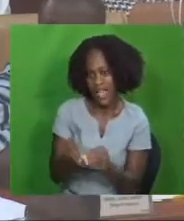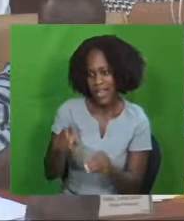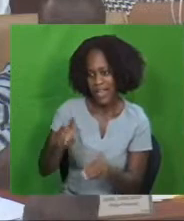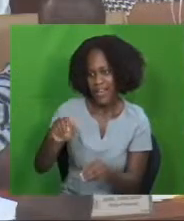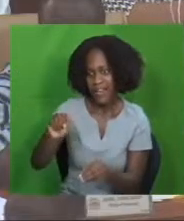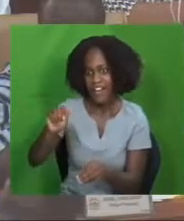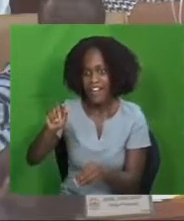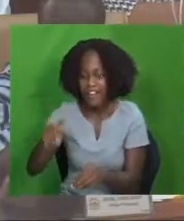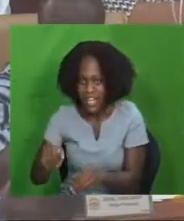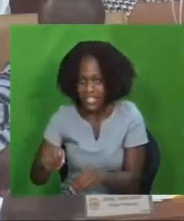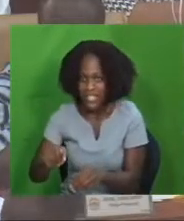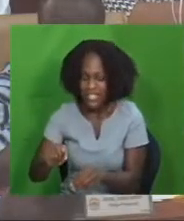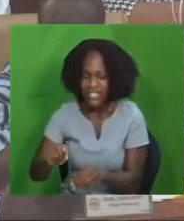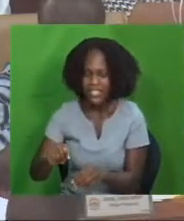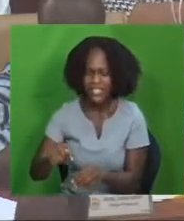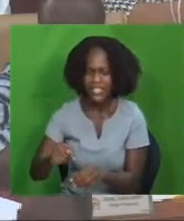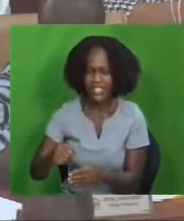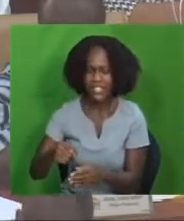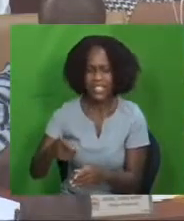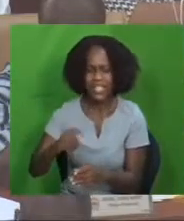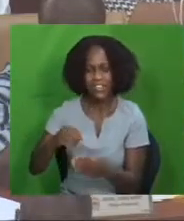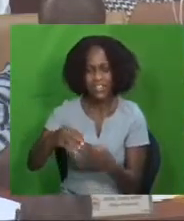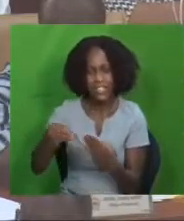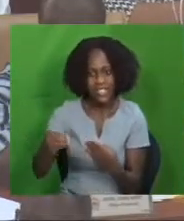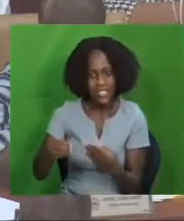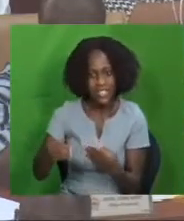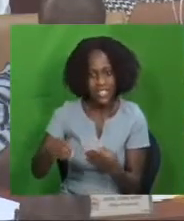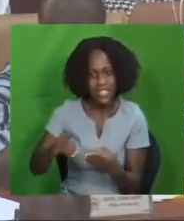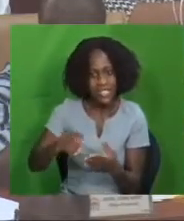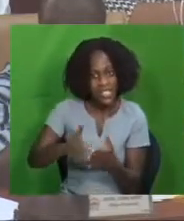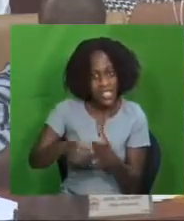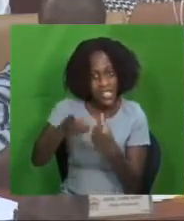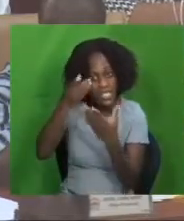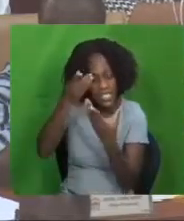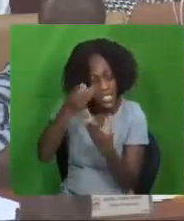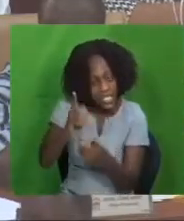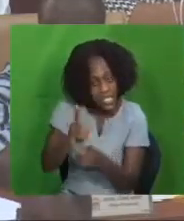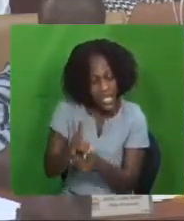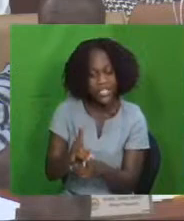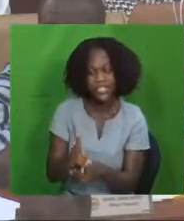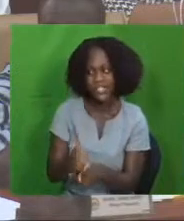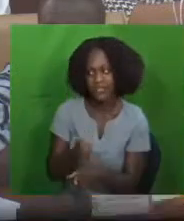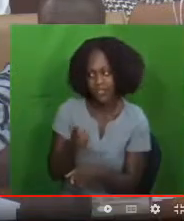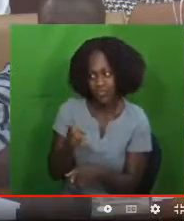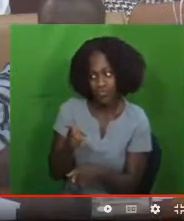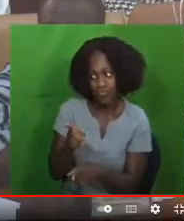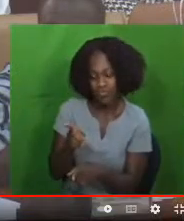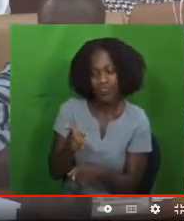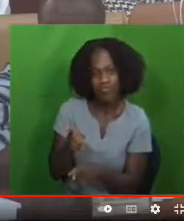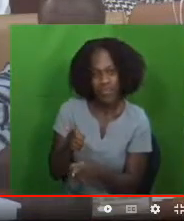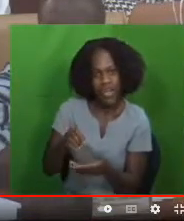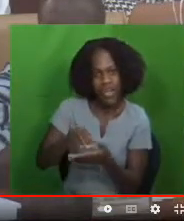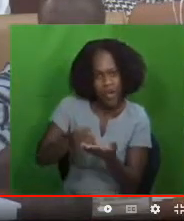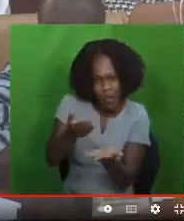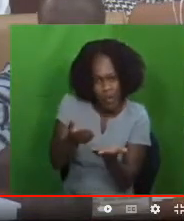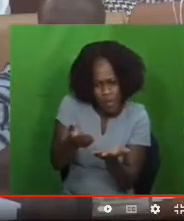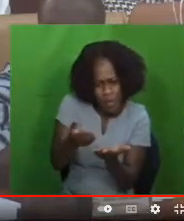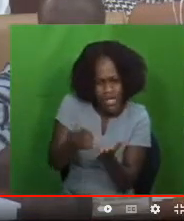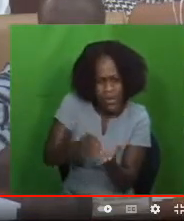100 cedi. And when he decides that he wants to pay that VAT, that you government, you are charging, you still want to